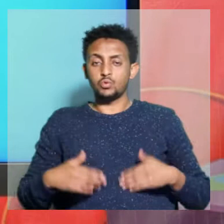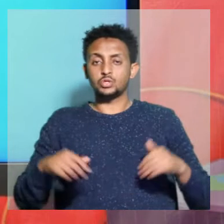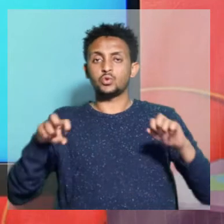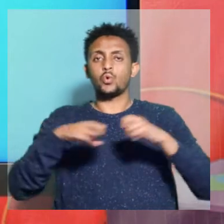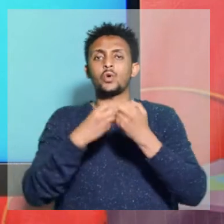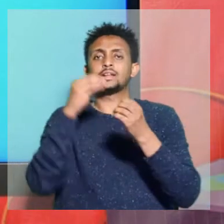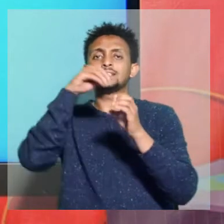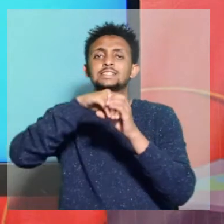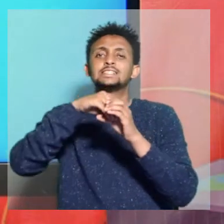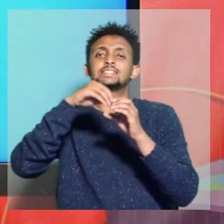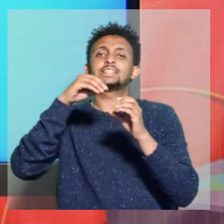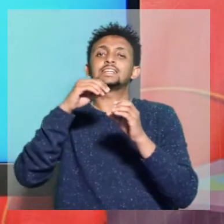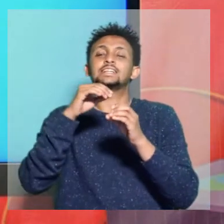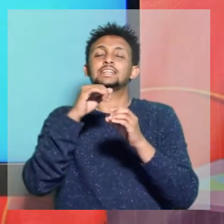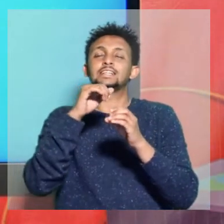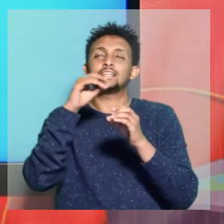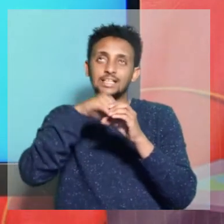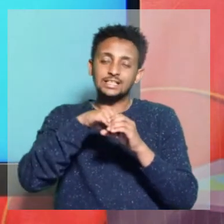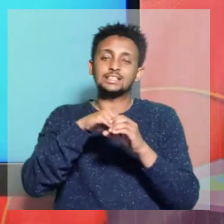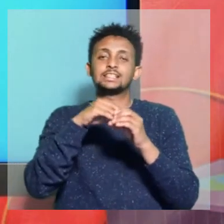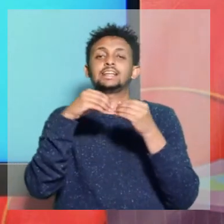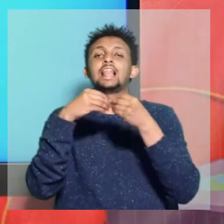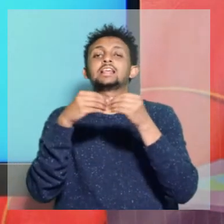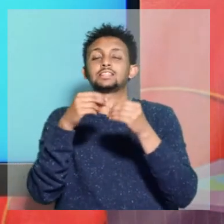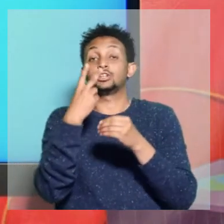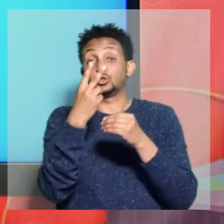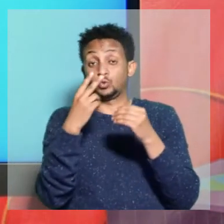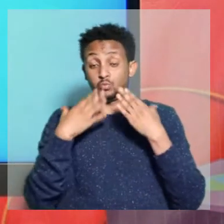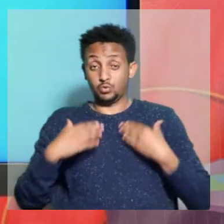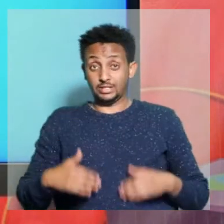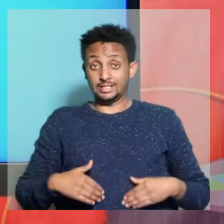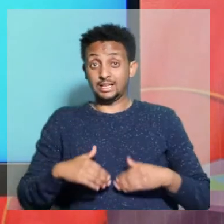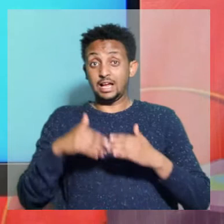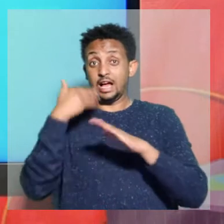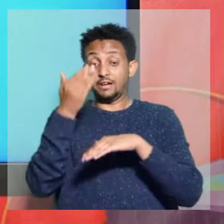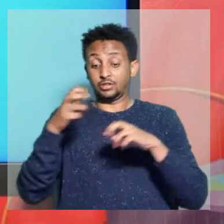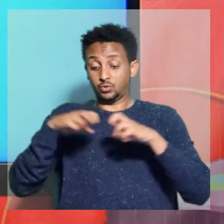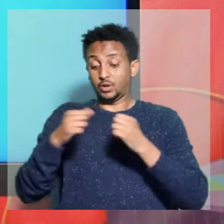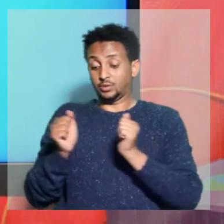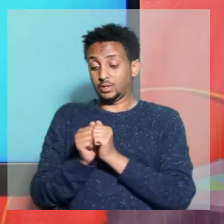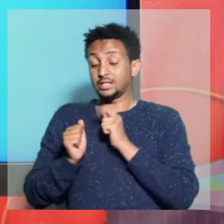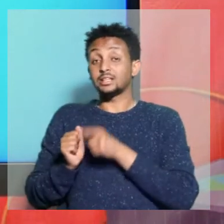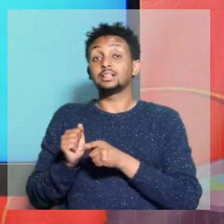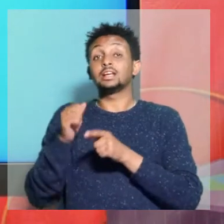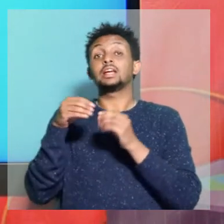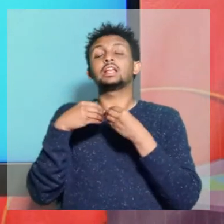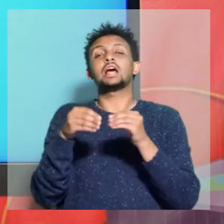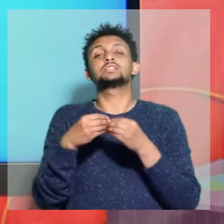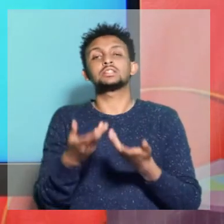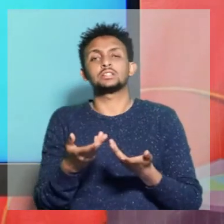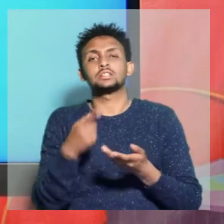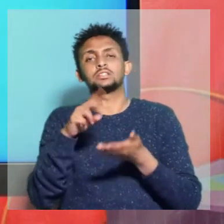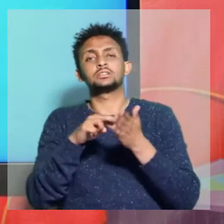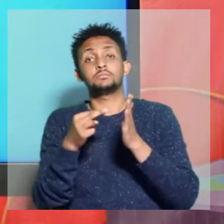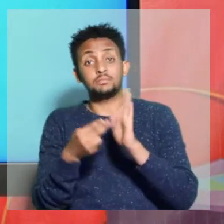collide inelastic? Inelastic. The two bodies, after the two bodies are colliding together inelastically, it